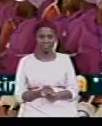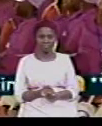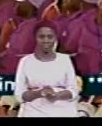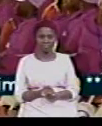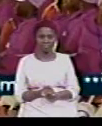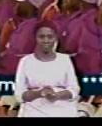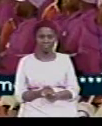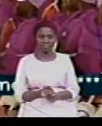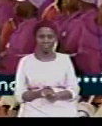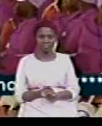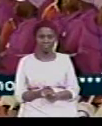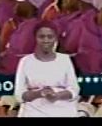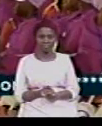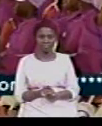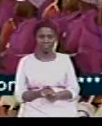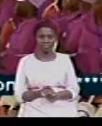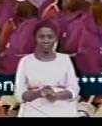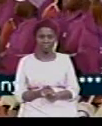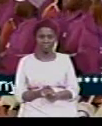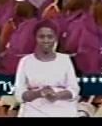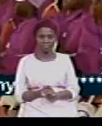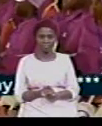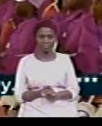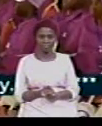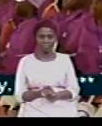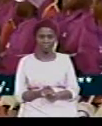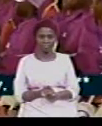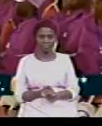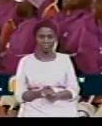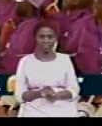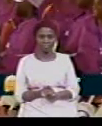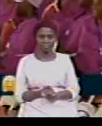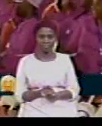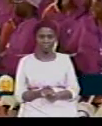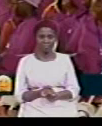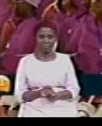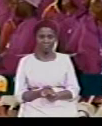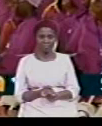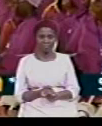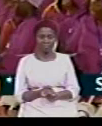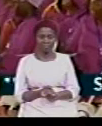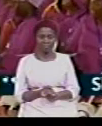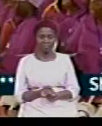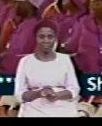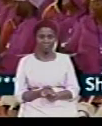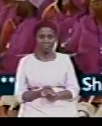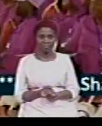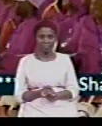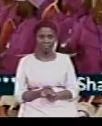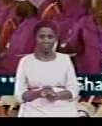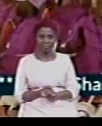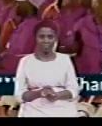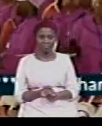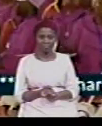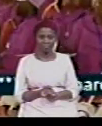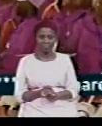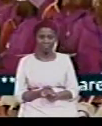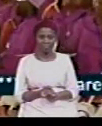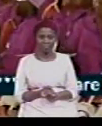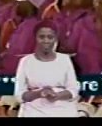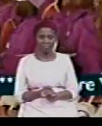se jiso so bibi mu na so asidan ka urade. Hallelujah. Amen. The